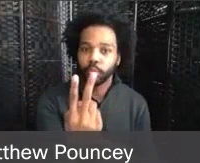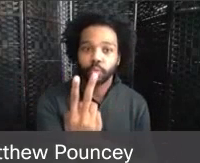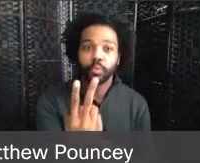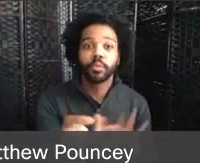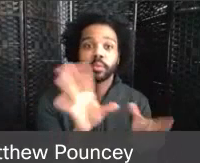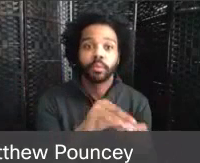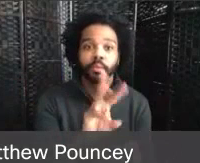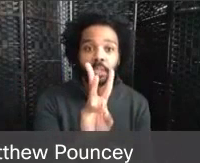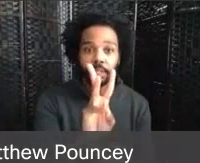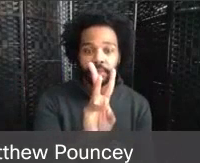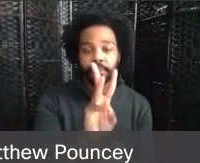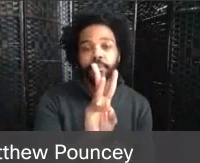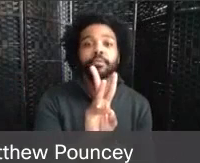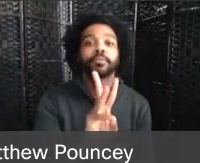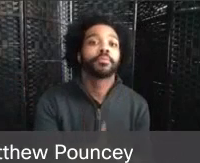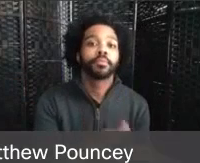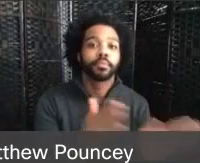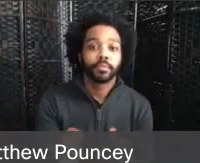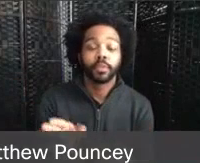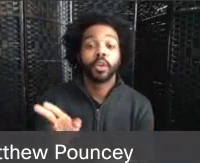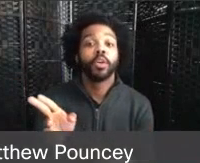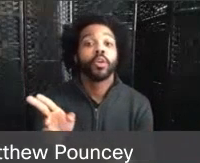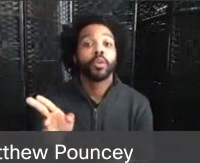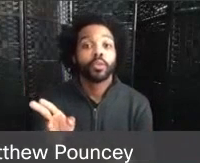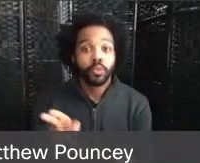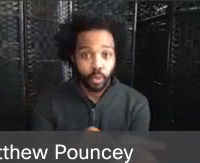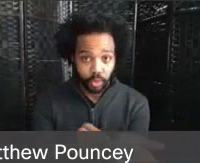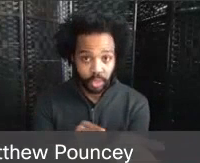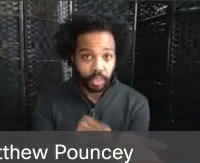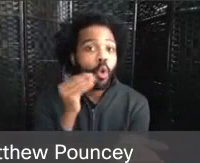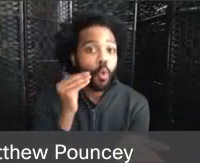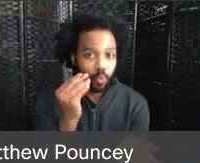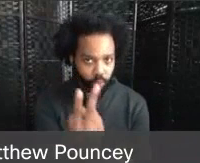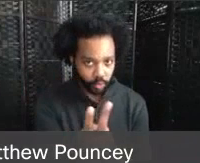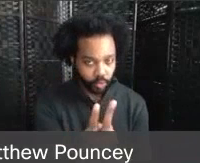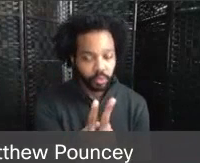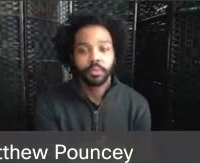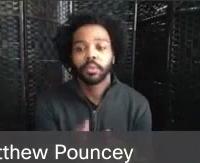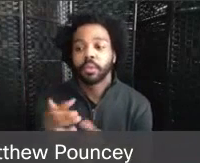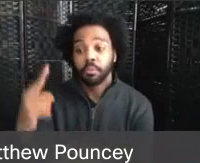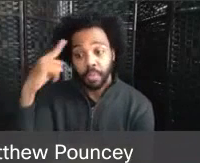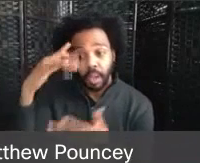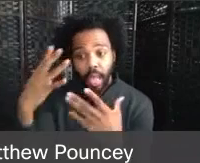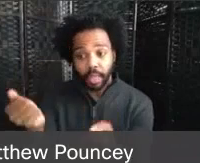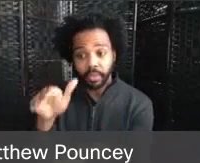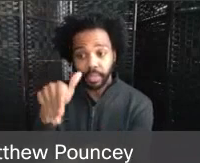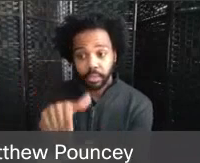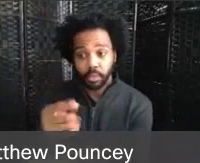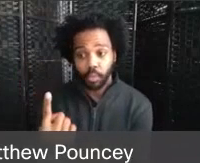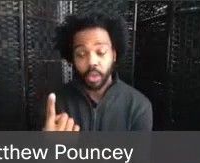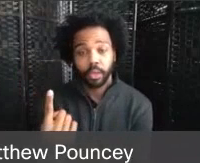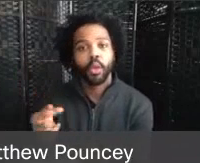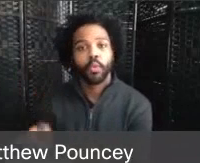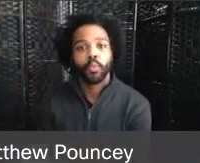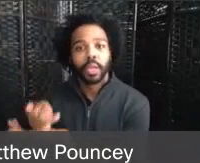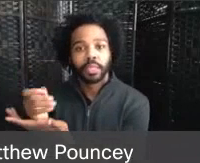6. In a nursing home, we've had 2. In a mental health facility, 1. And in residential